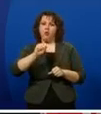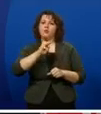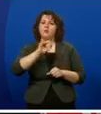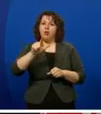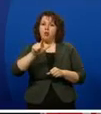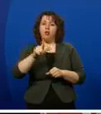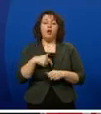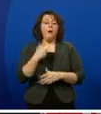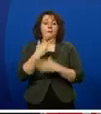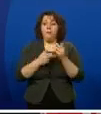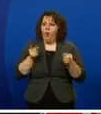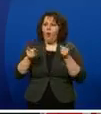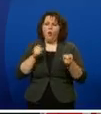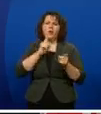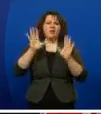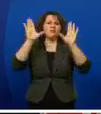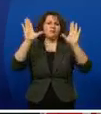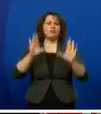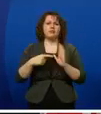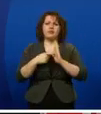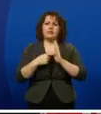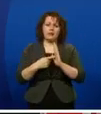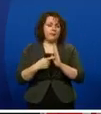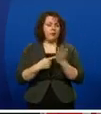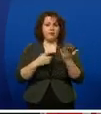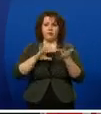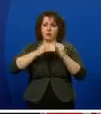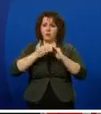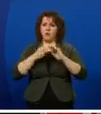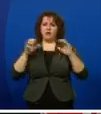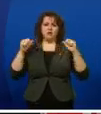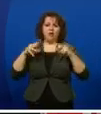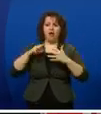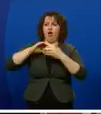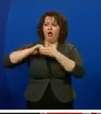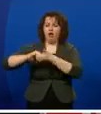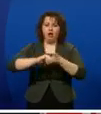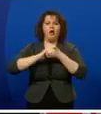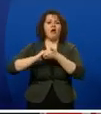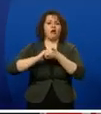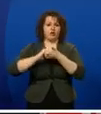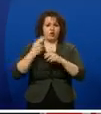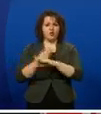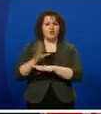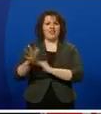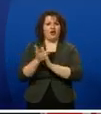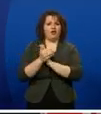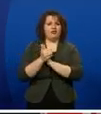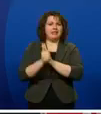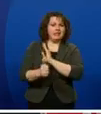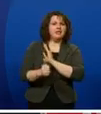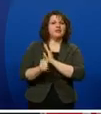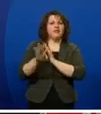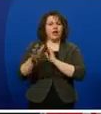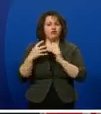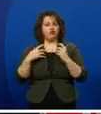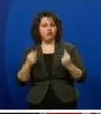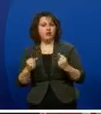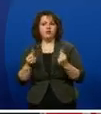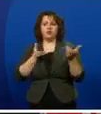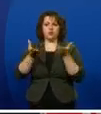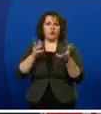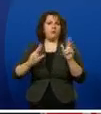just outstanding examples of communities working together and leveraging their unique strengths to serve a public